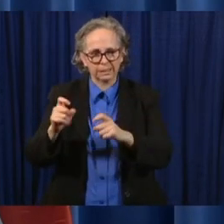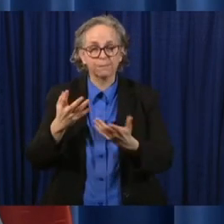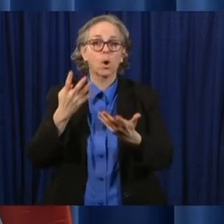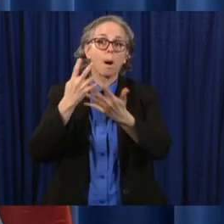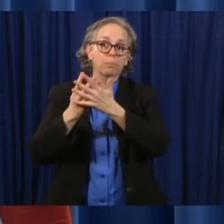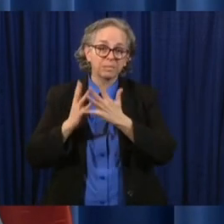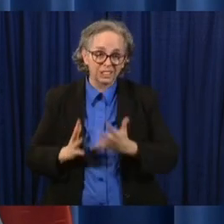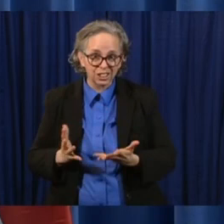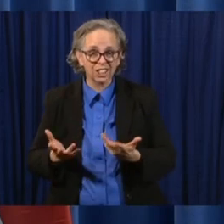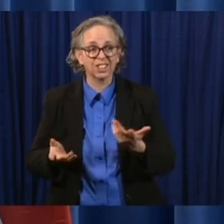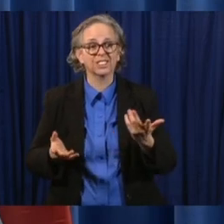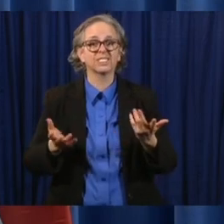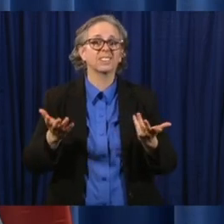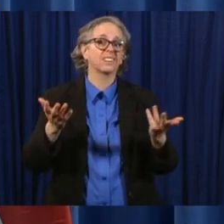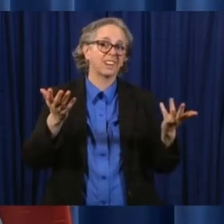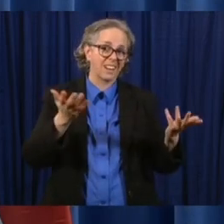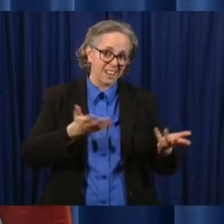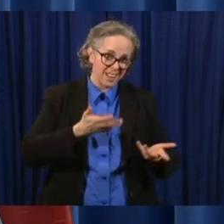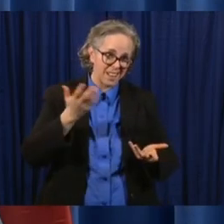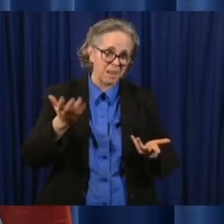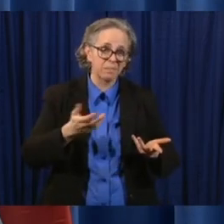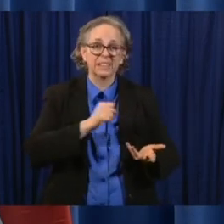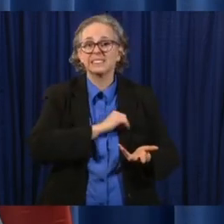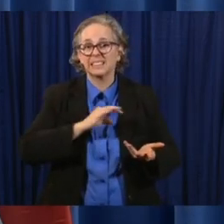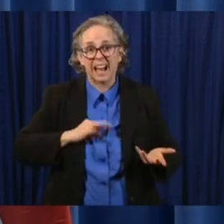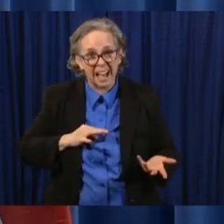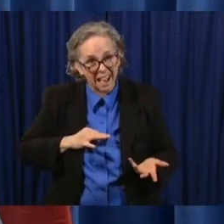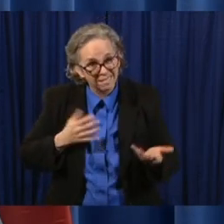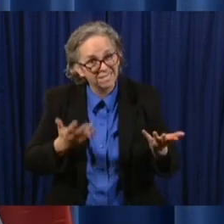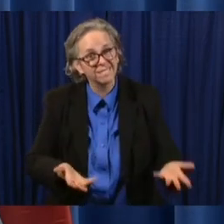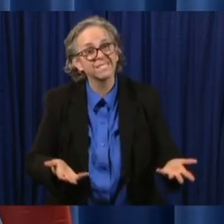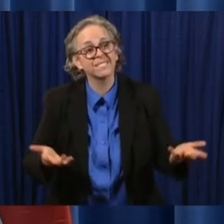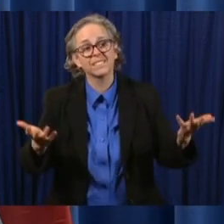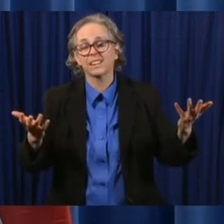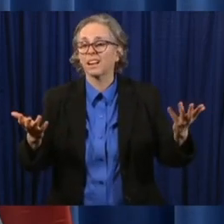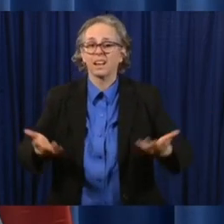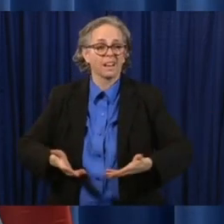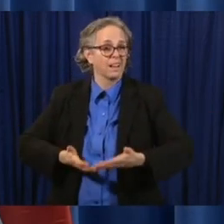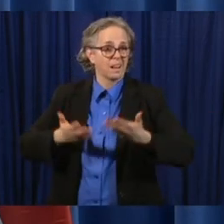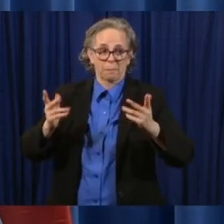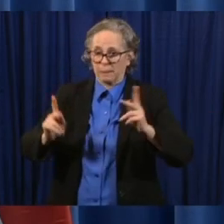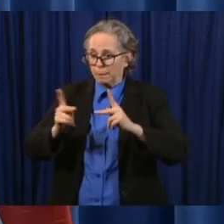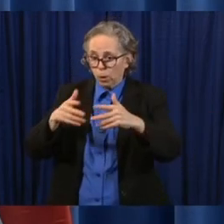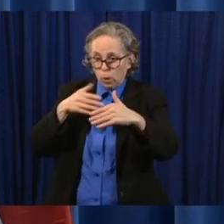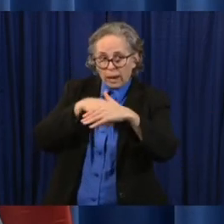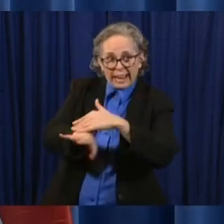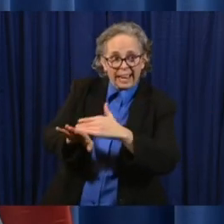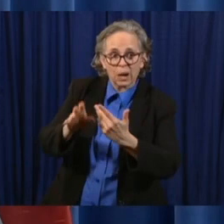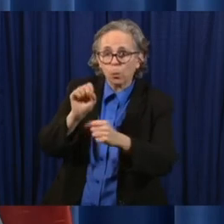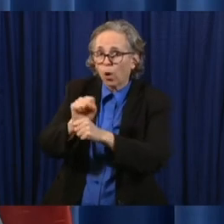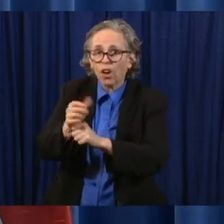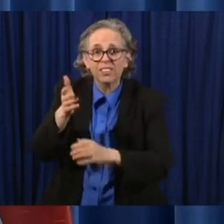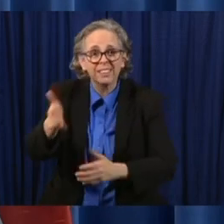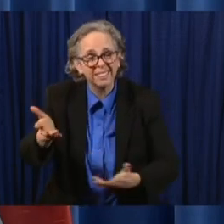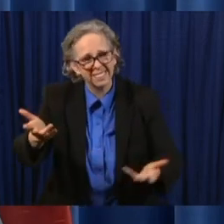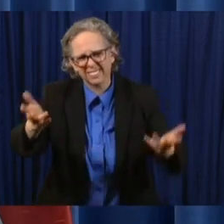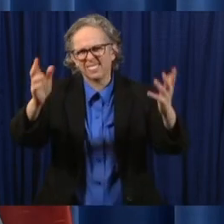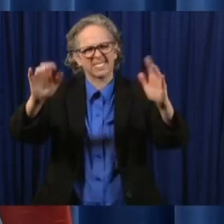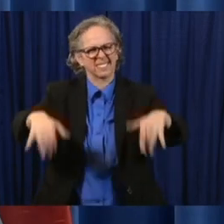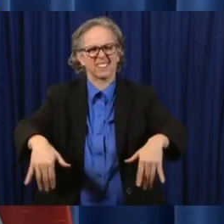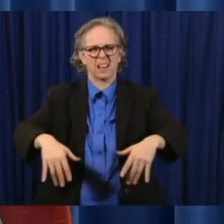to the personnel, the folks who work there. Prisons, by their